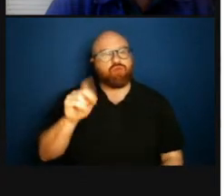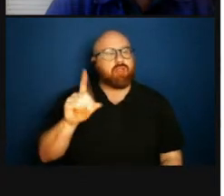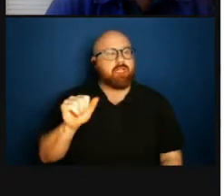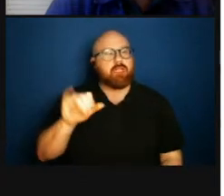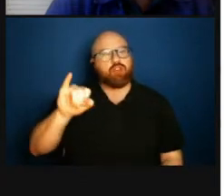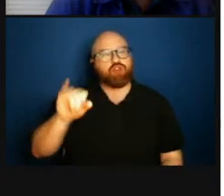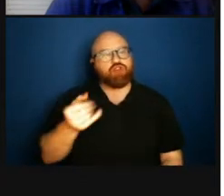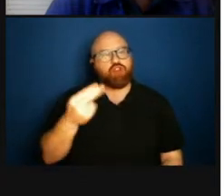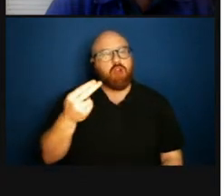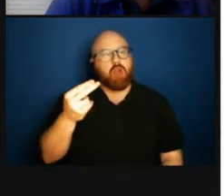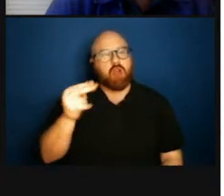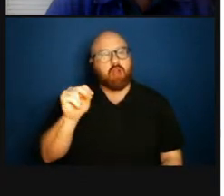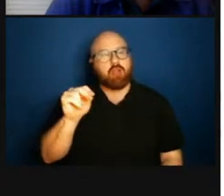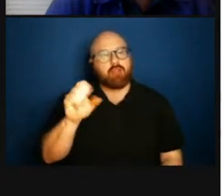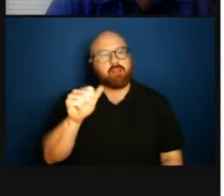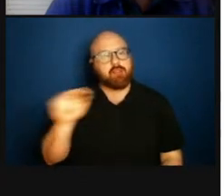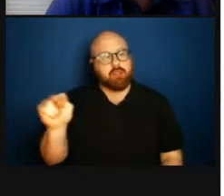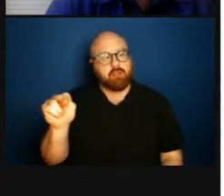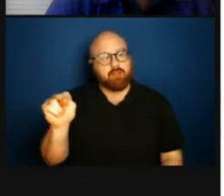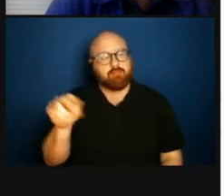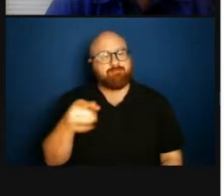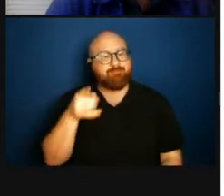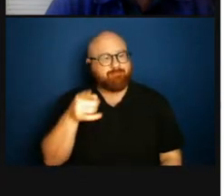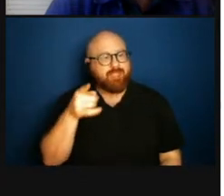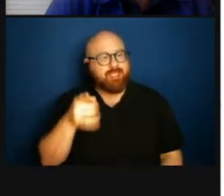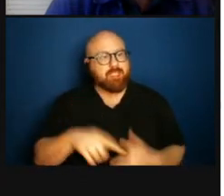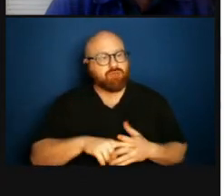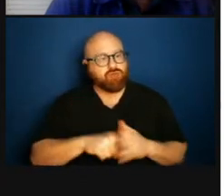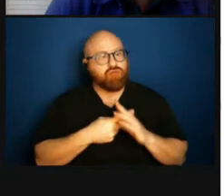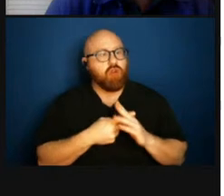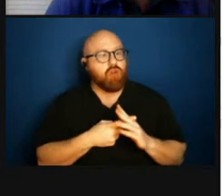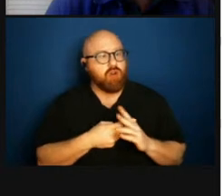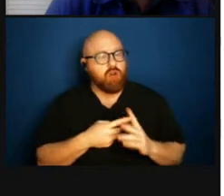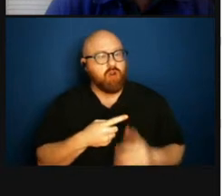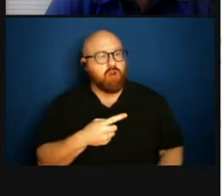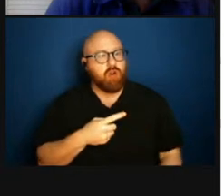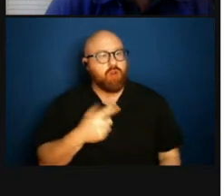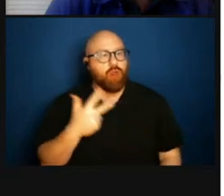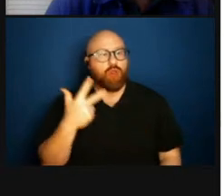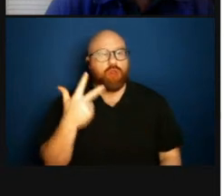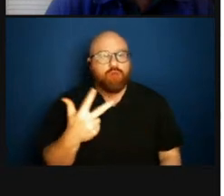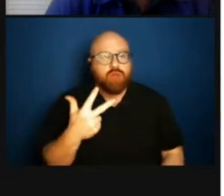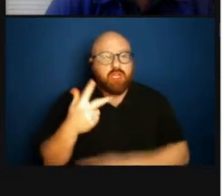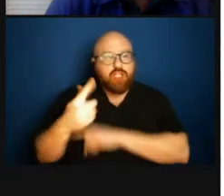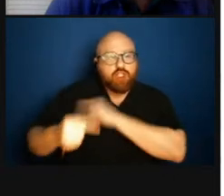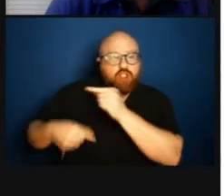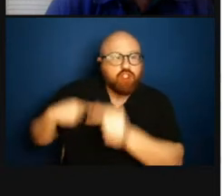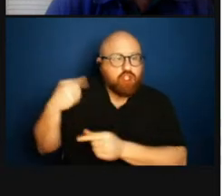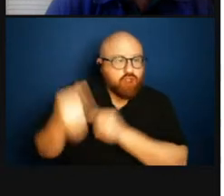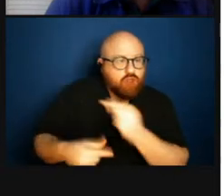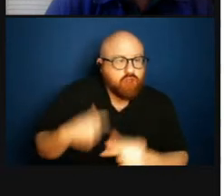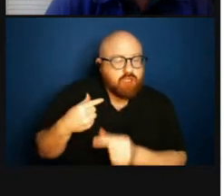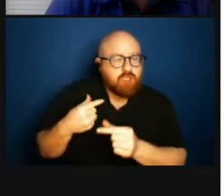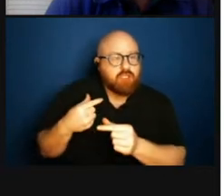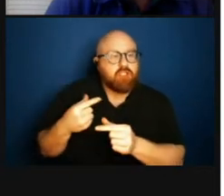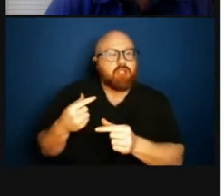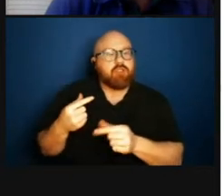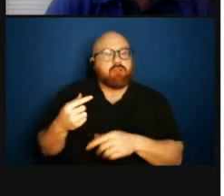he particularly started a three-generation control over third base